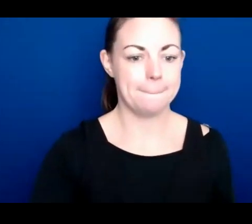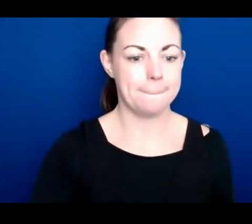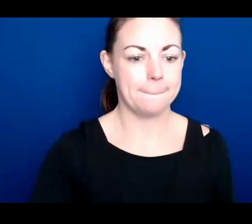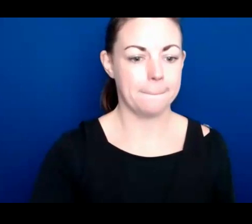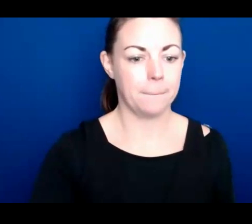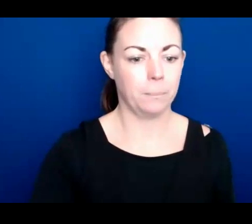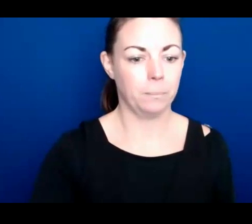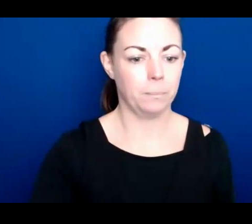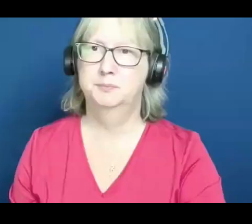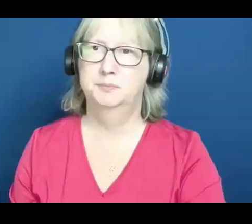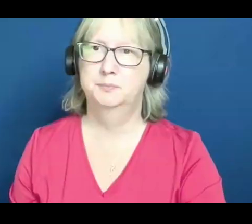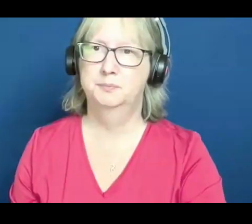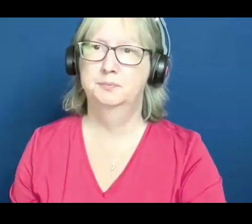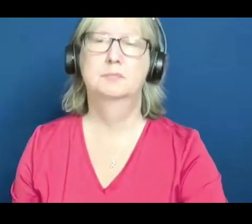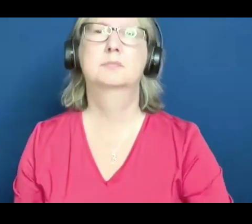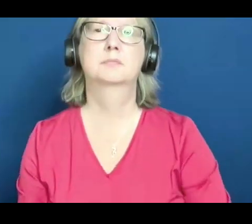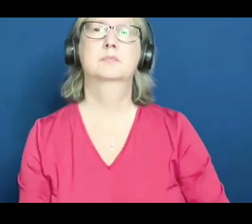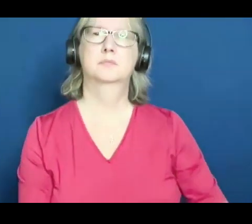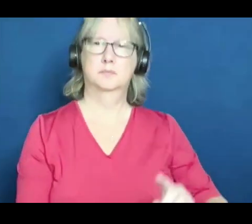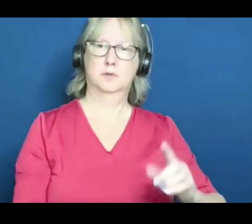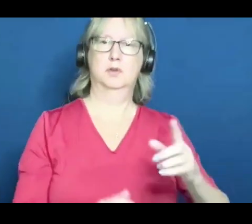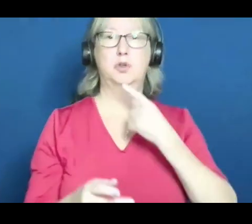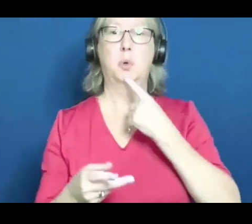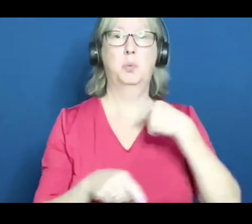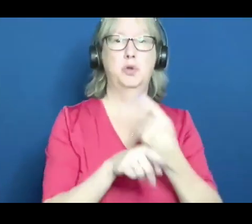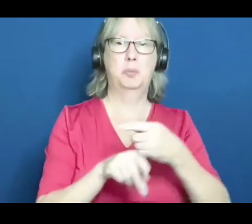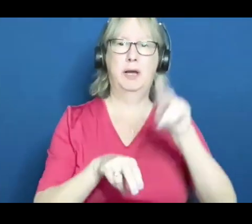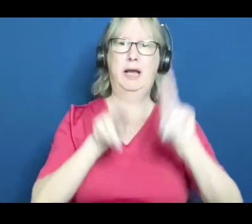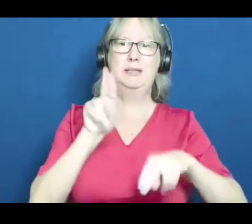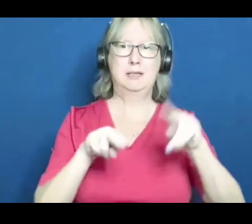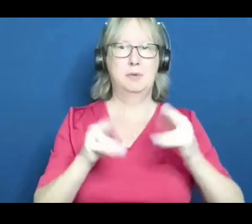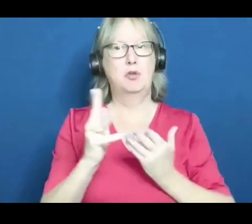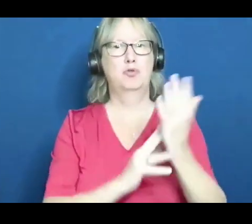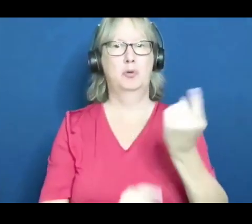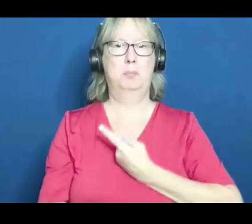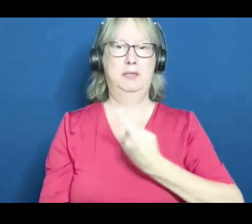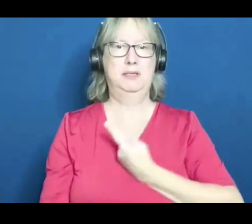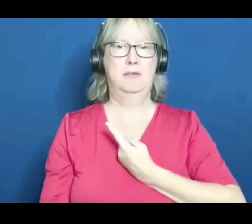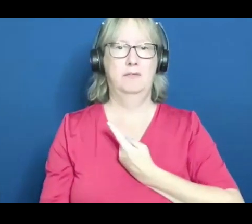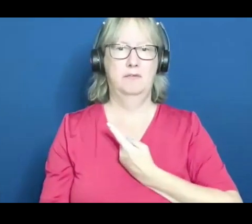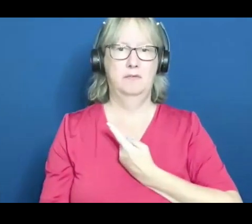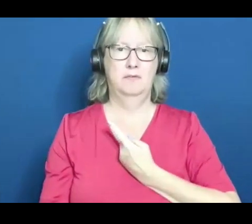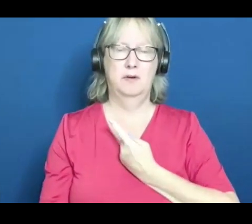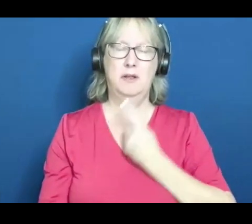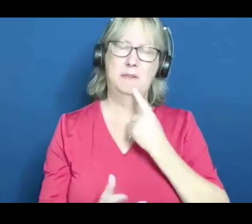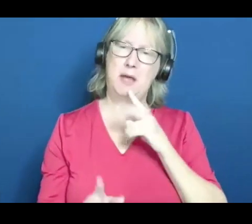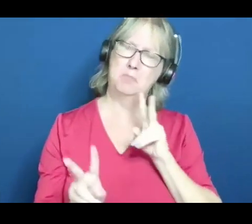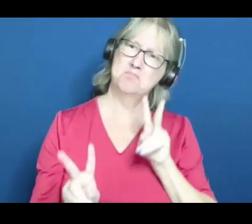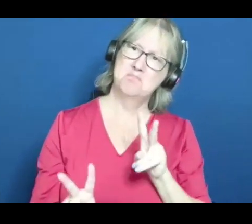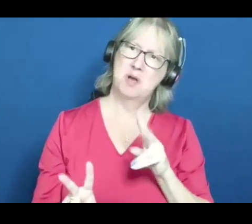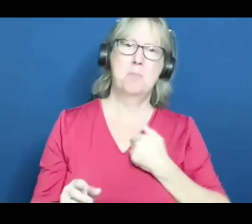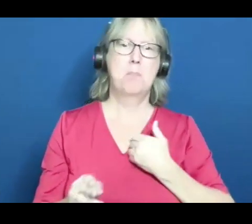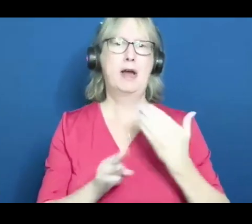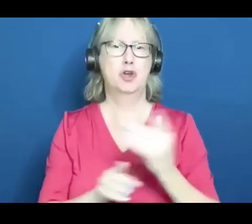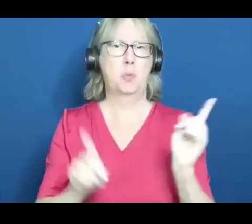So what we do on an assessment, and this is what I went through myself, guys. and they looked holistically at what my working job